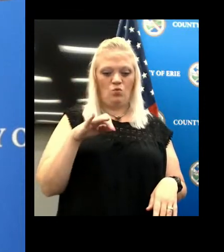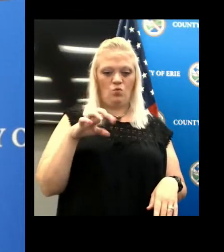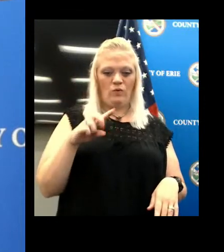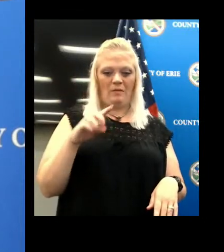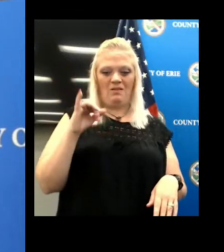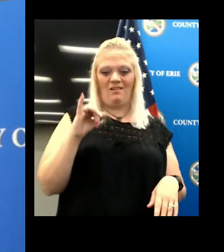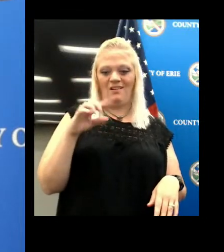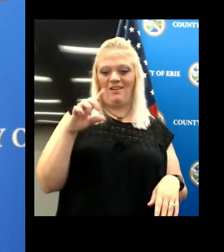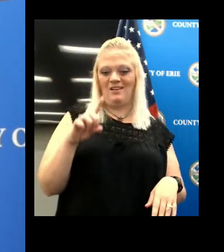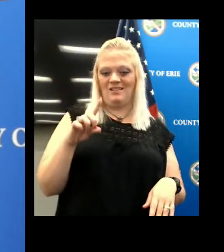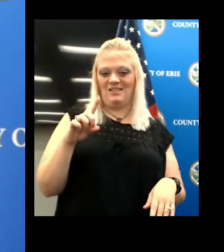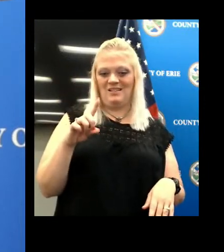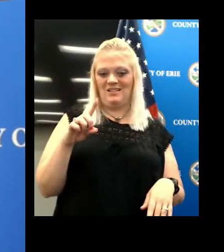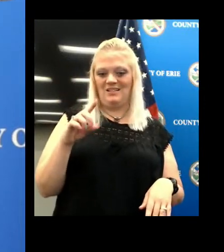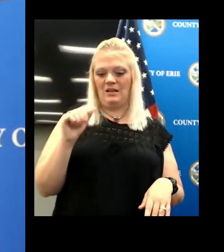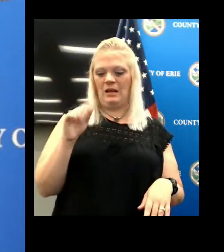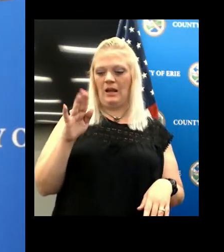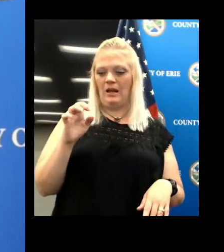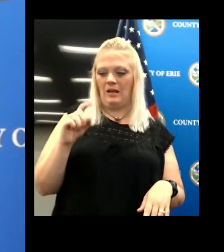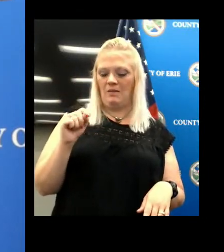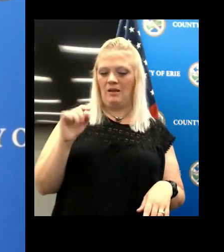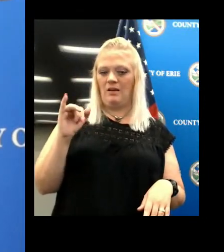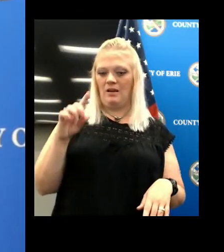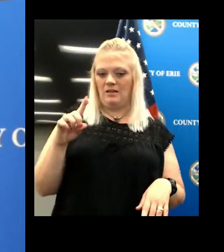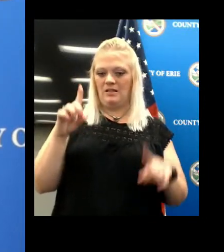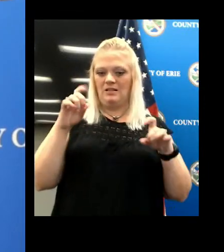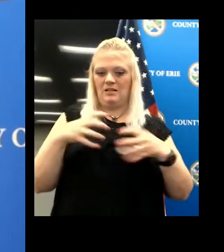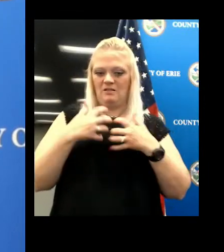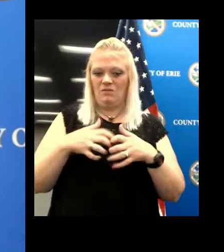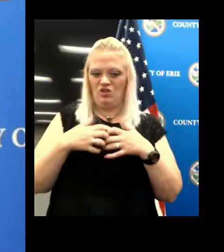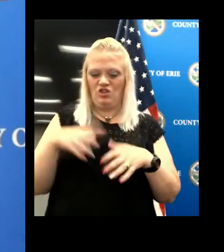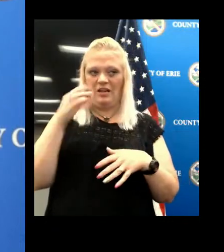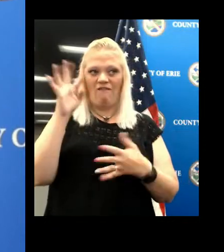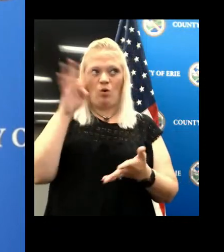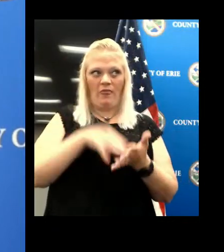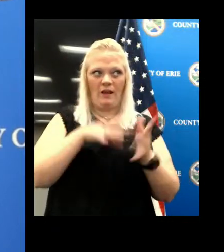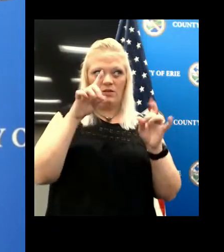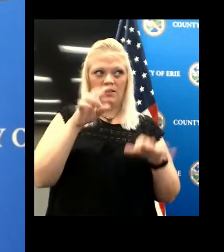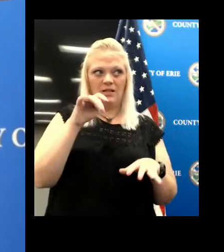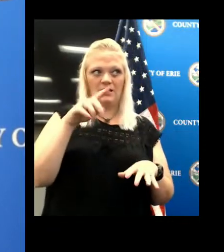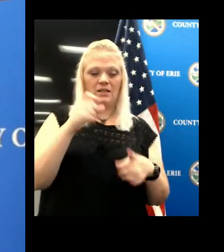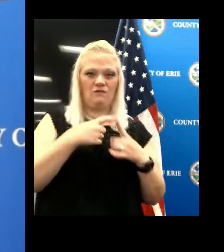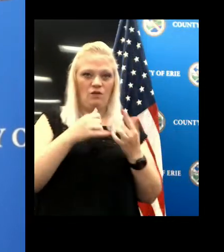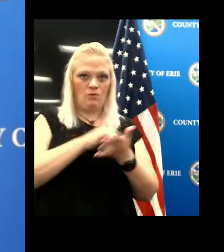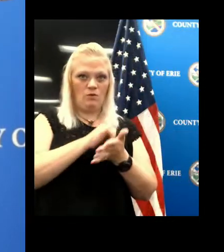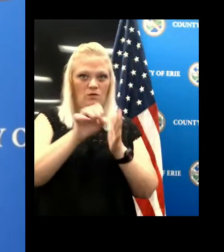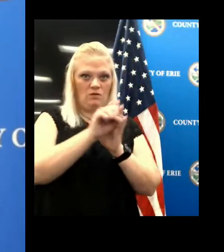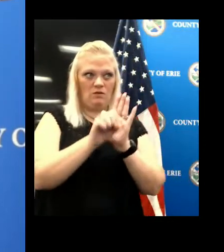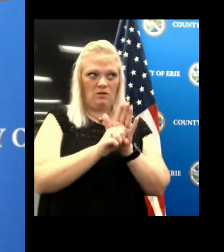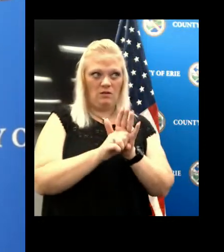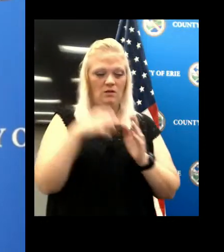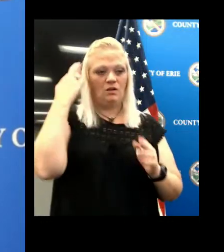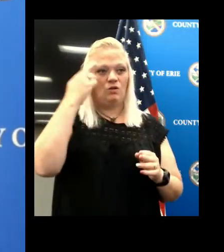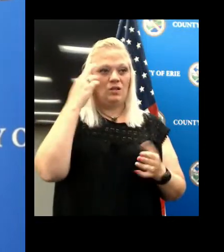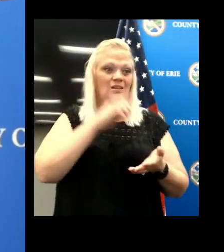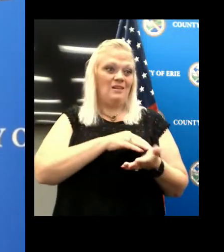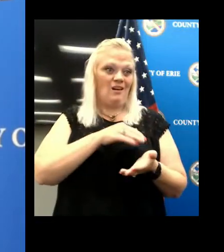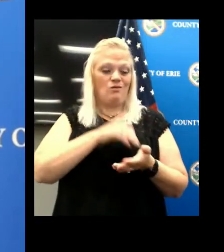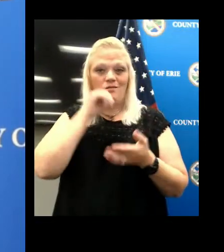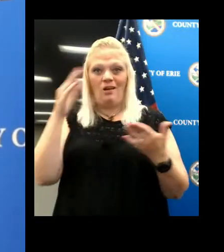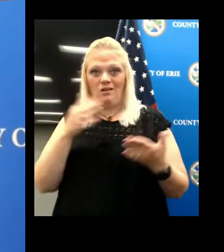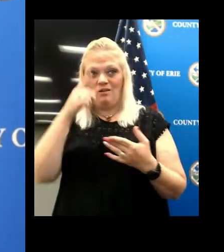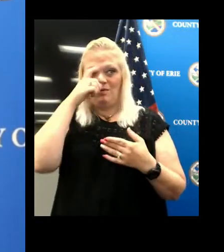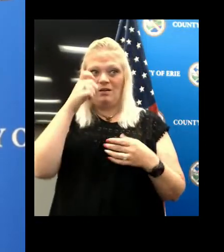ID Abbott Lab testing machines and 4,000 test kits from New York State. One of the reasons why Dr. Burstein is not here is she's